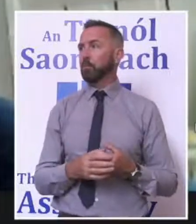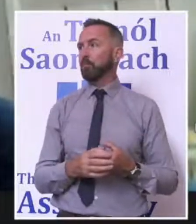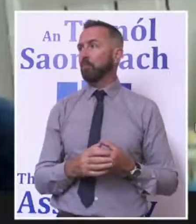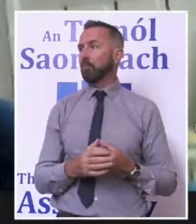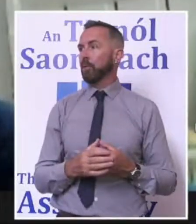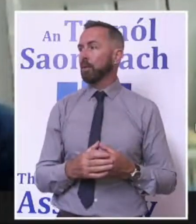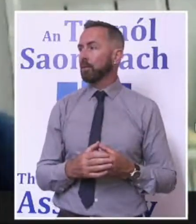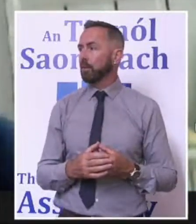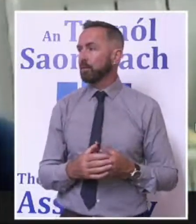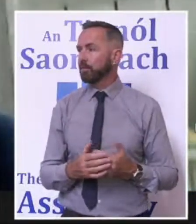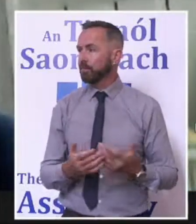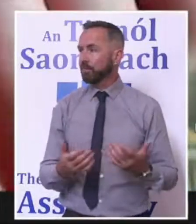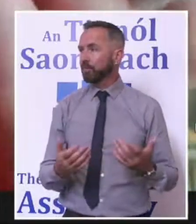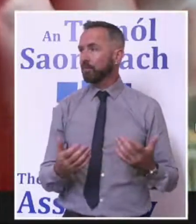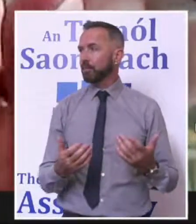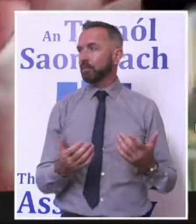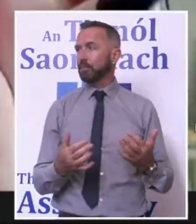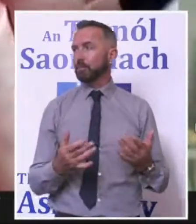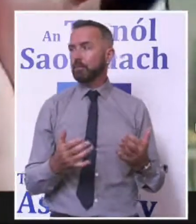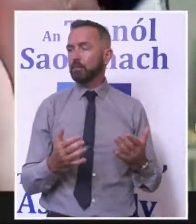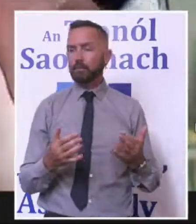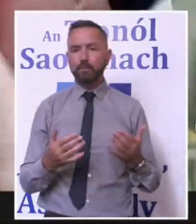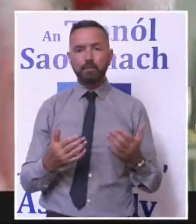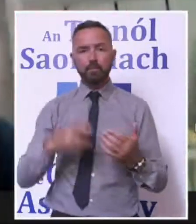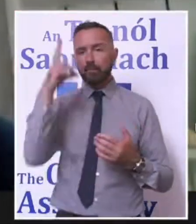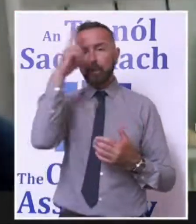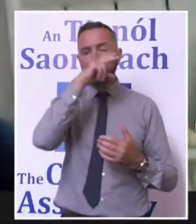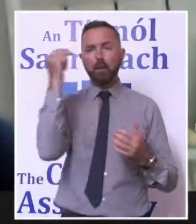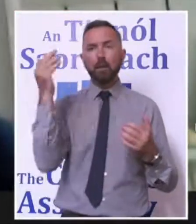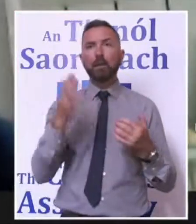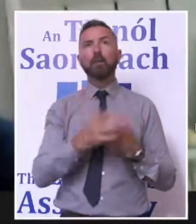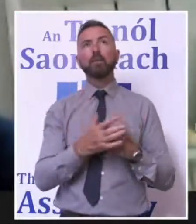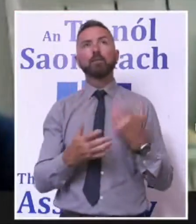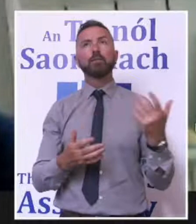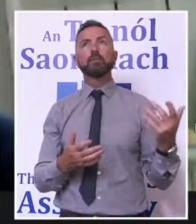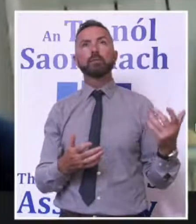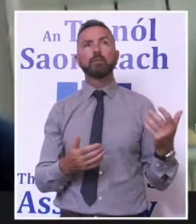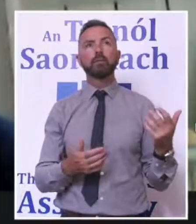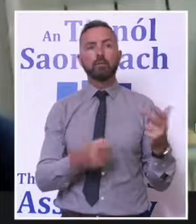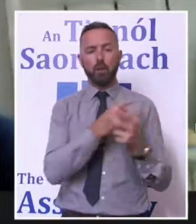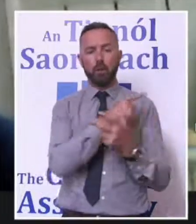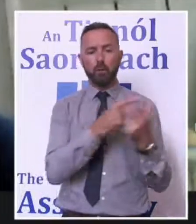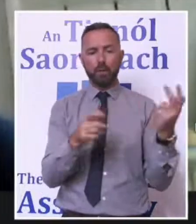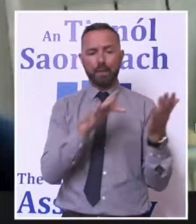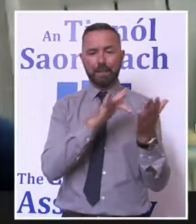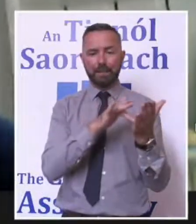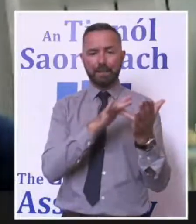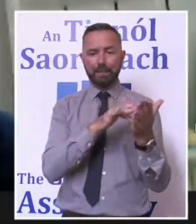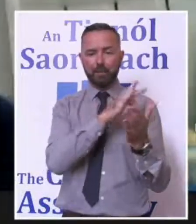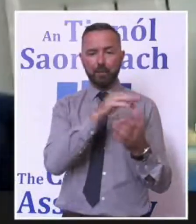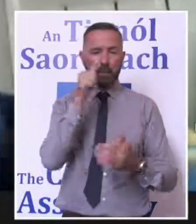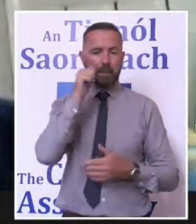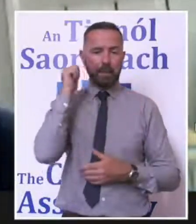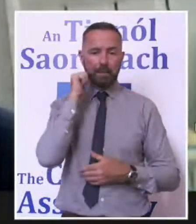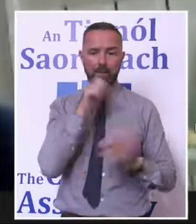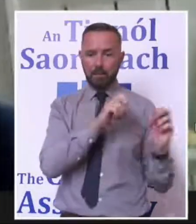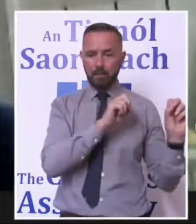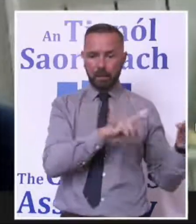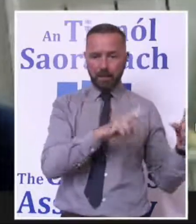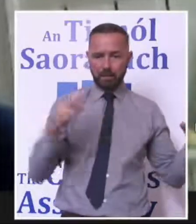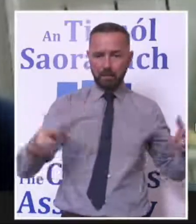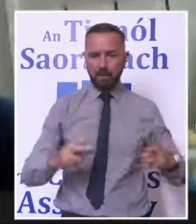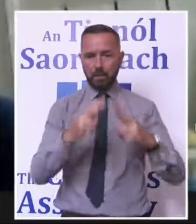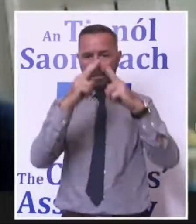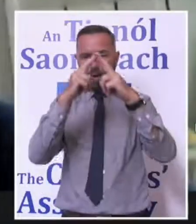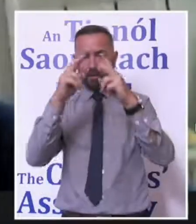So if you take the examples of the 3 cities that we had yesterday afternoon,